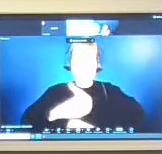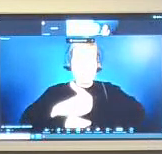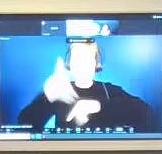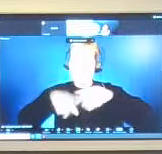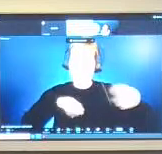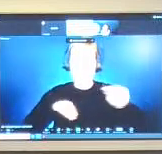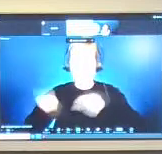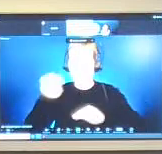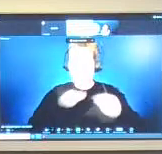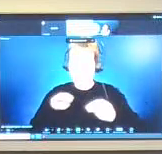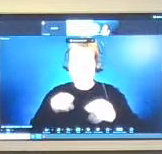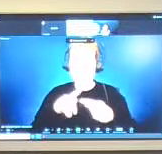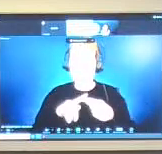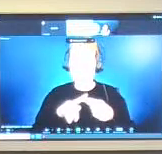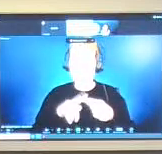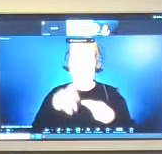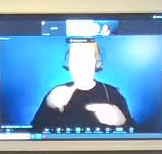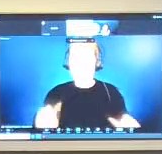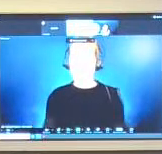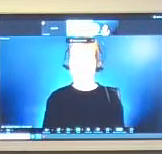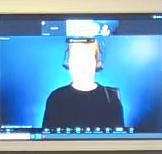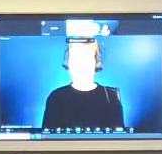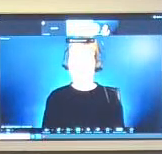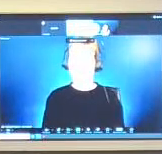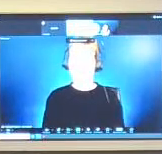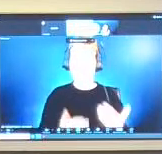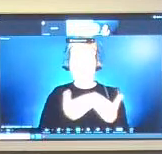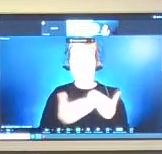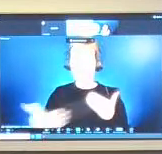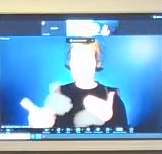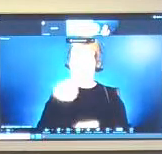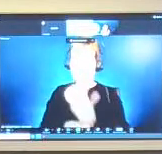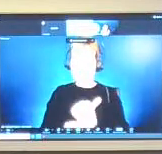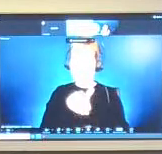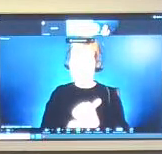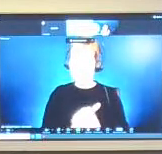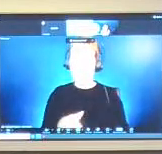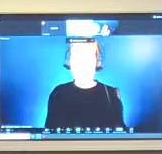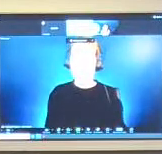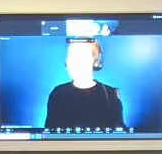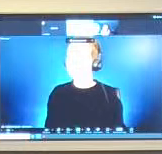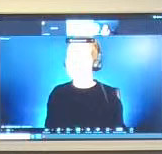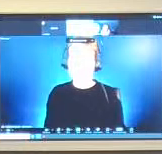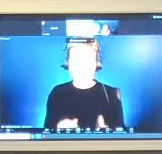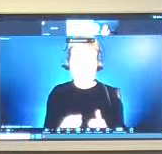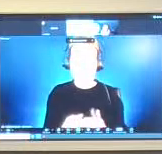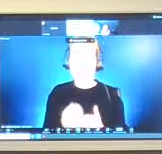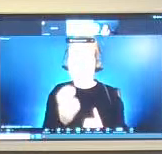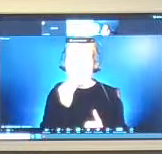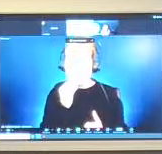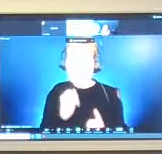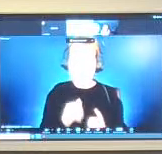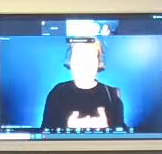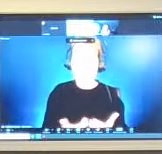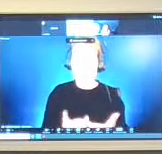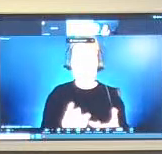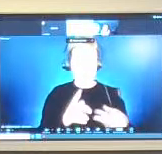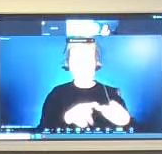or blind. And it's called an empathy dinner. And that's what they have to do all night